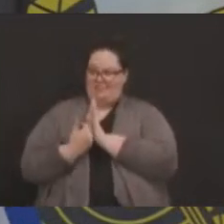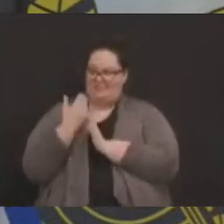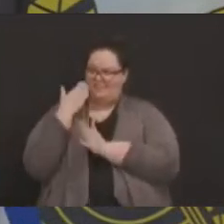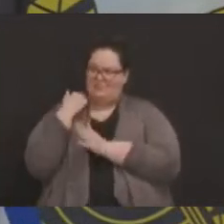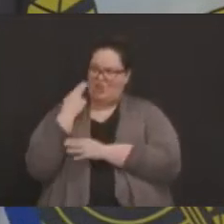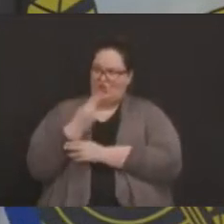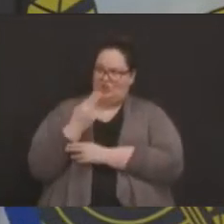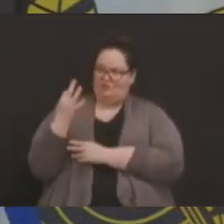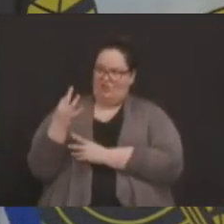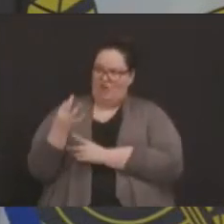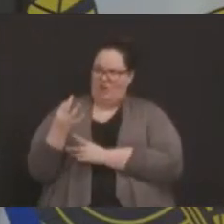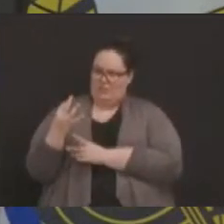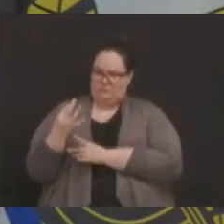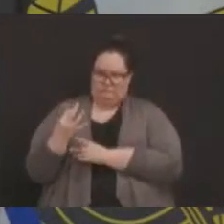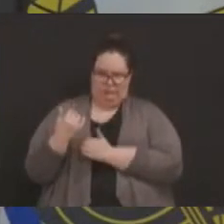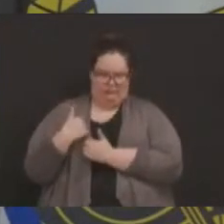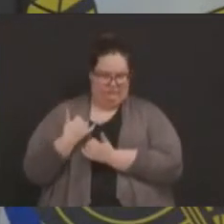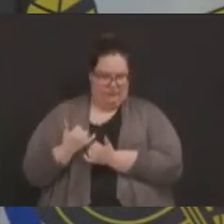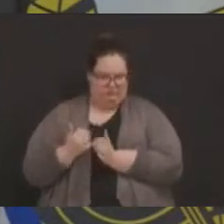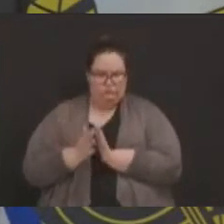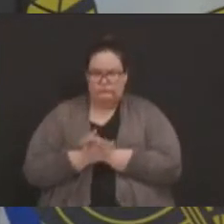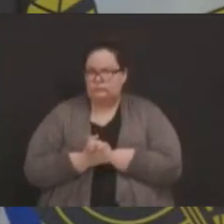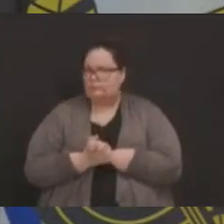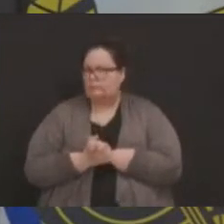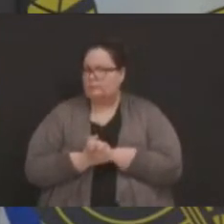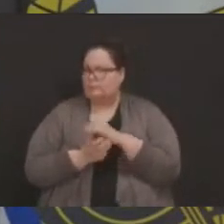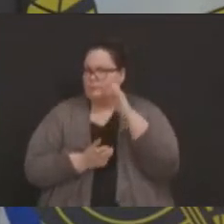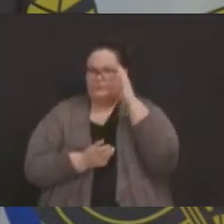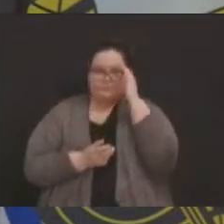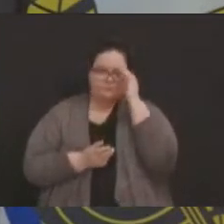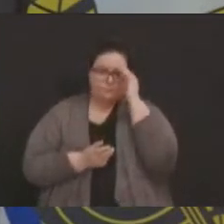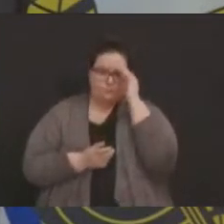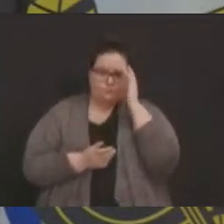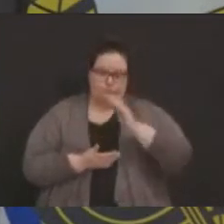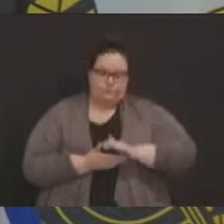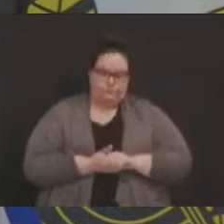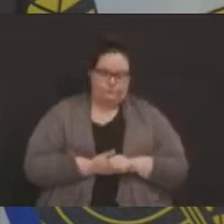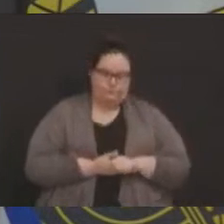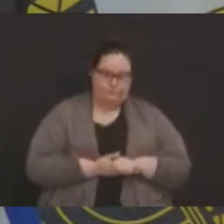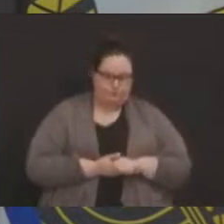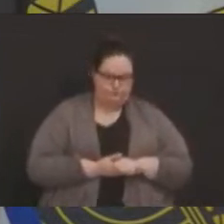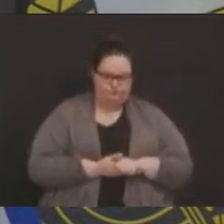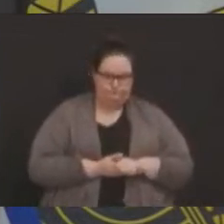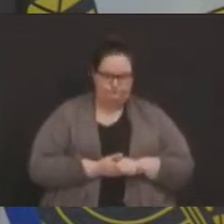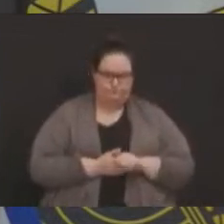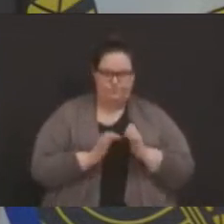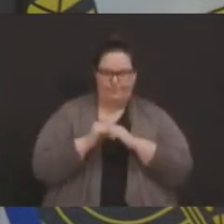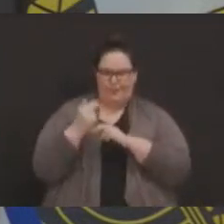that list, and I can make that available to you because we do have it. Let me just, actually, I know I have it, sorry.